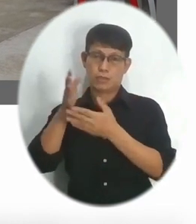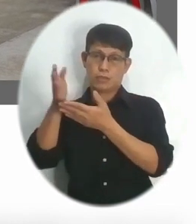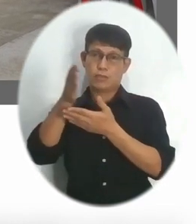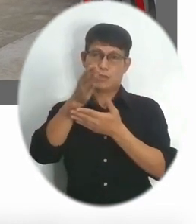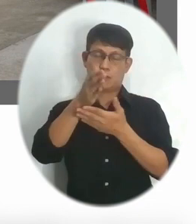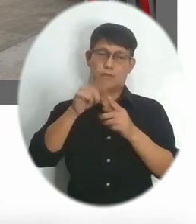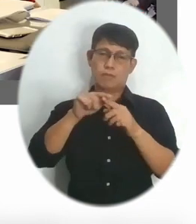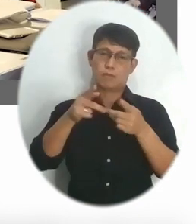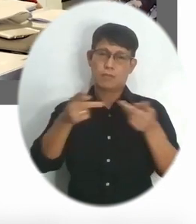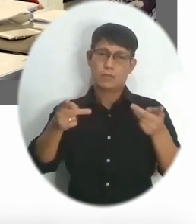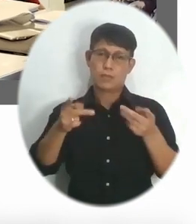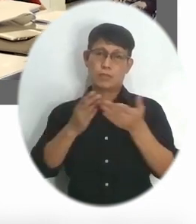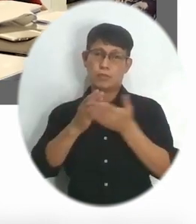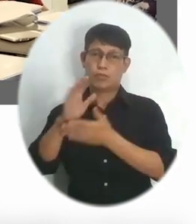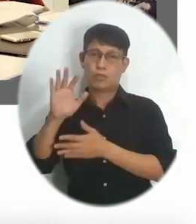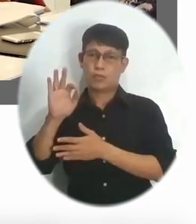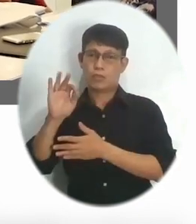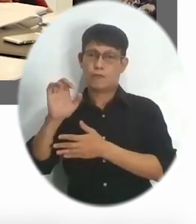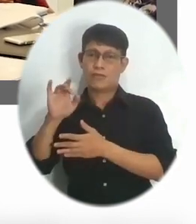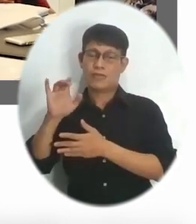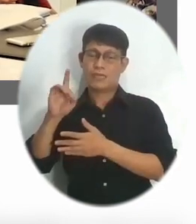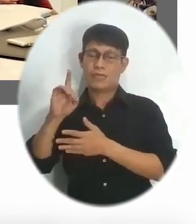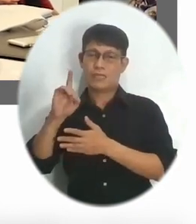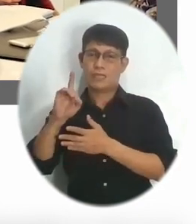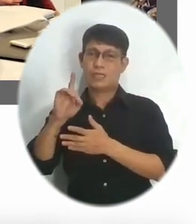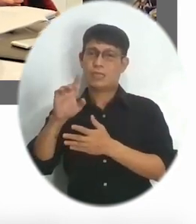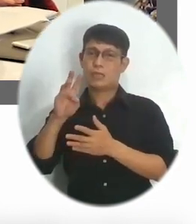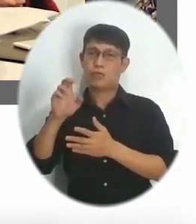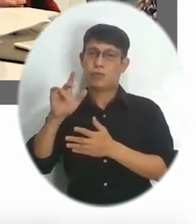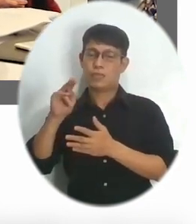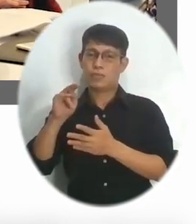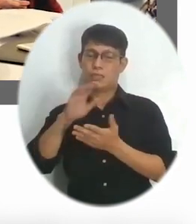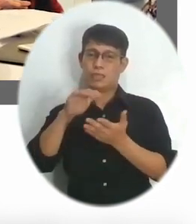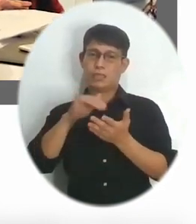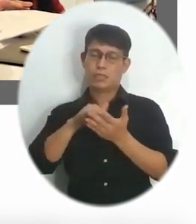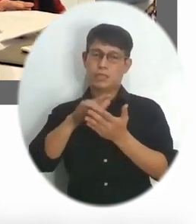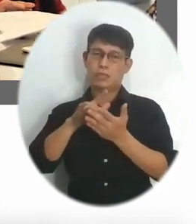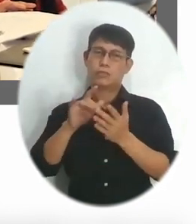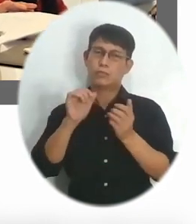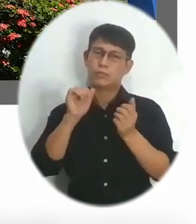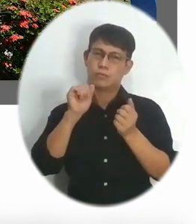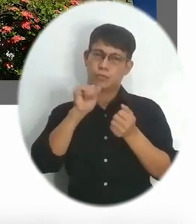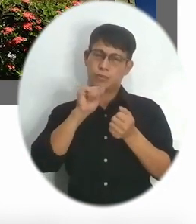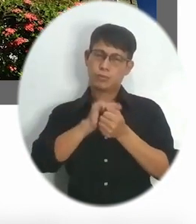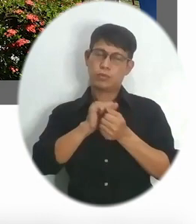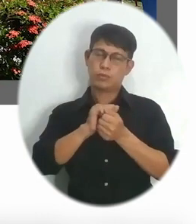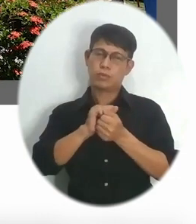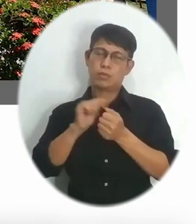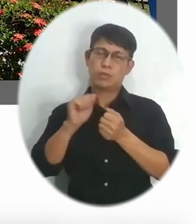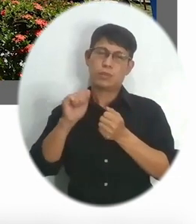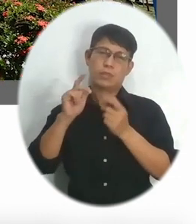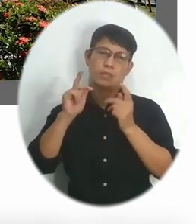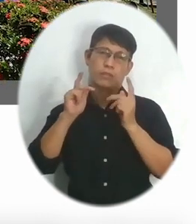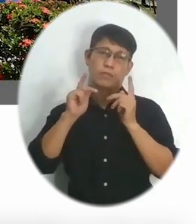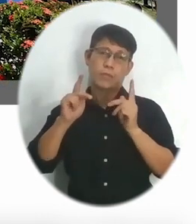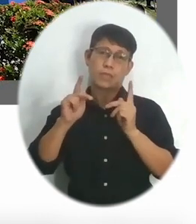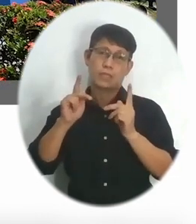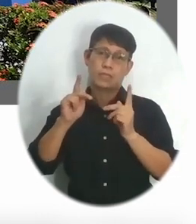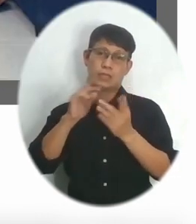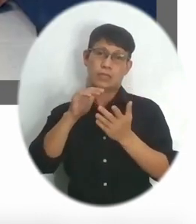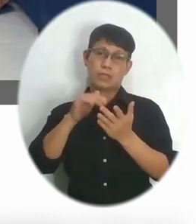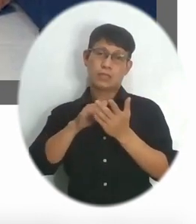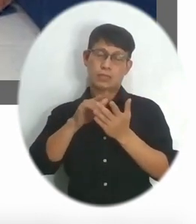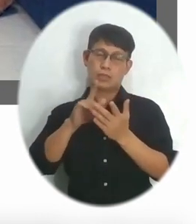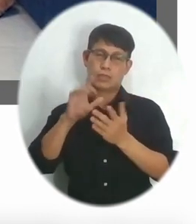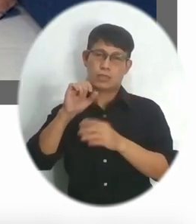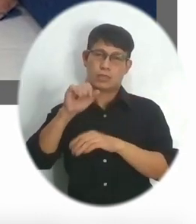country. Through its Felicidad TC Wellness Centers program, which involves upgrading public health